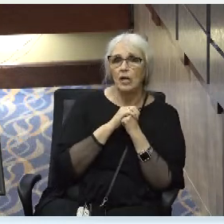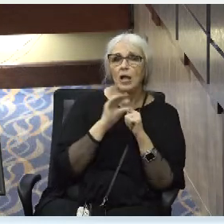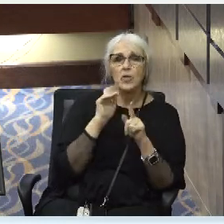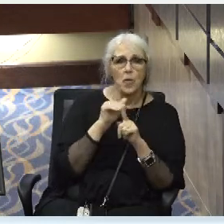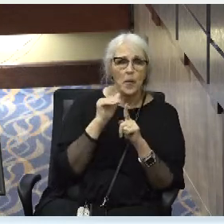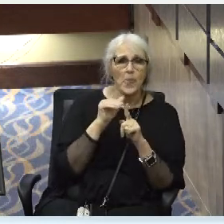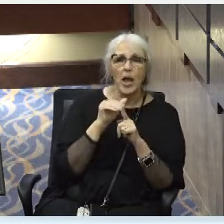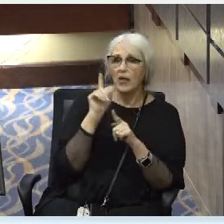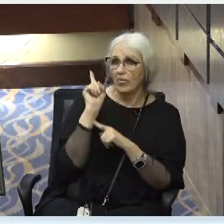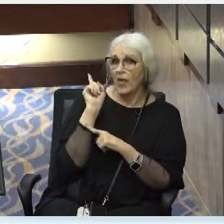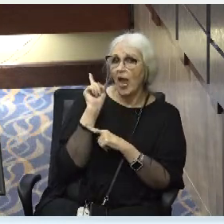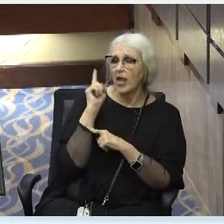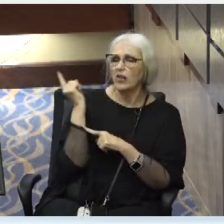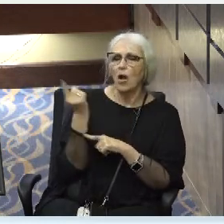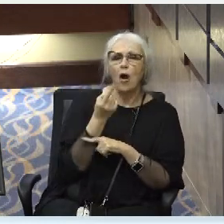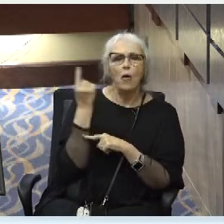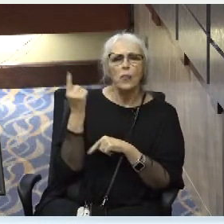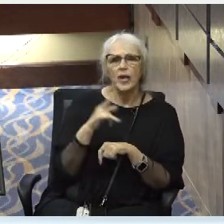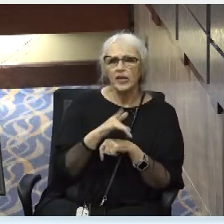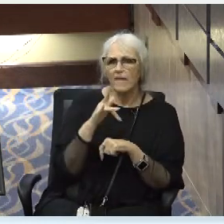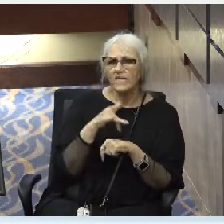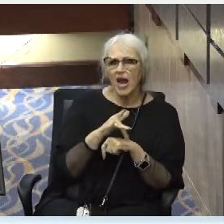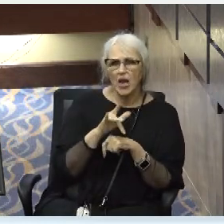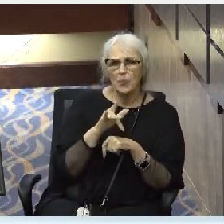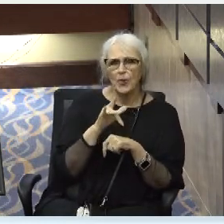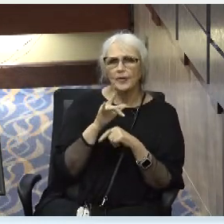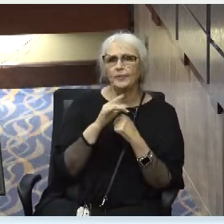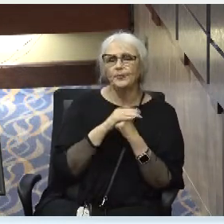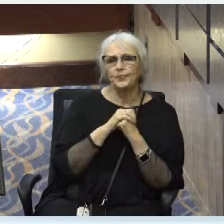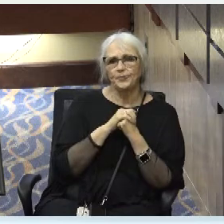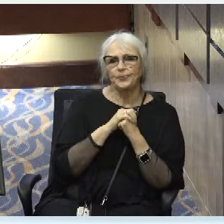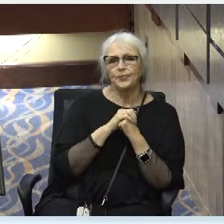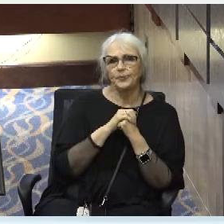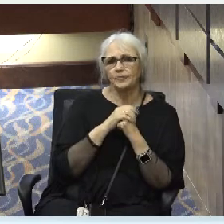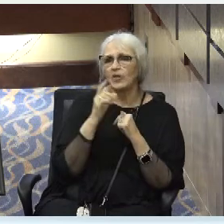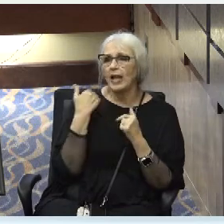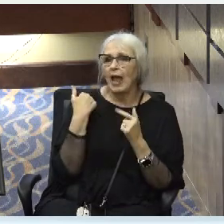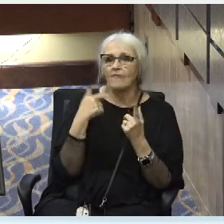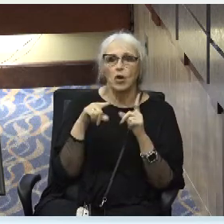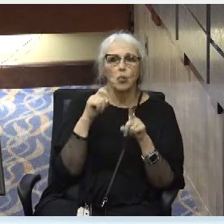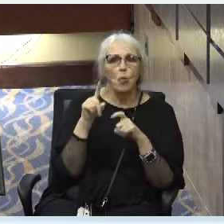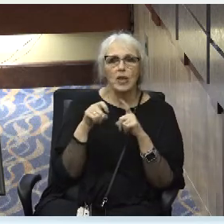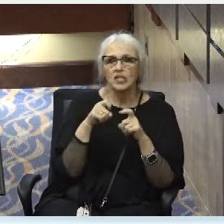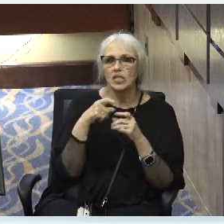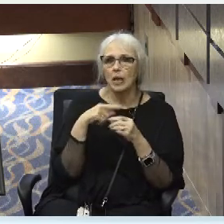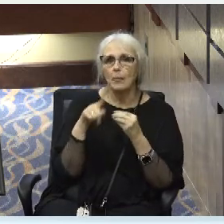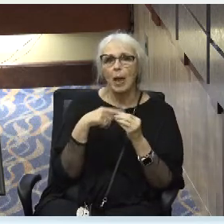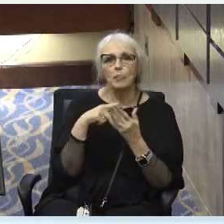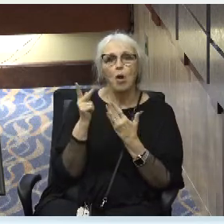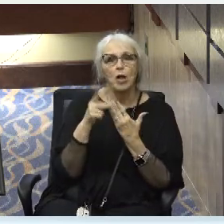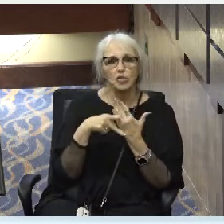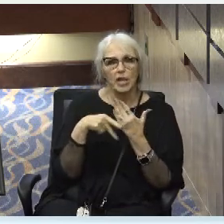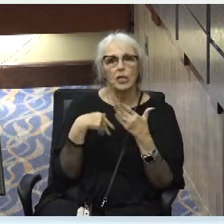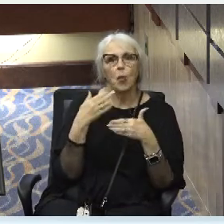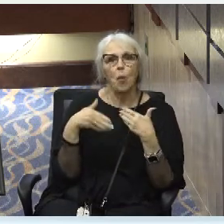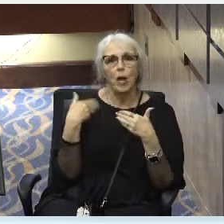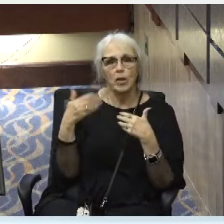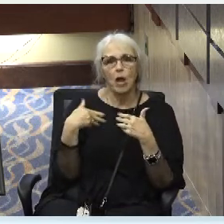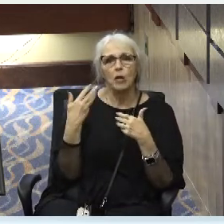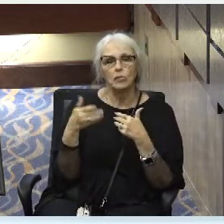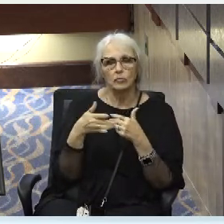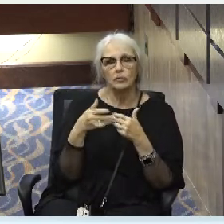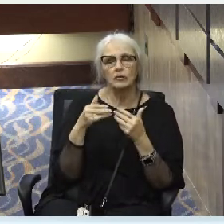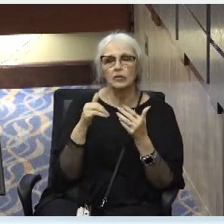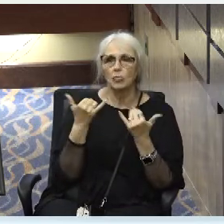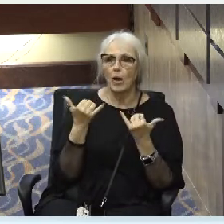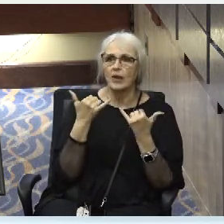Reminder that this is always available for you if you or any of your constituents have a question about any projects that are ongoing. And right now, that's limited pretty much